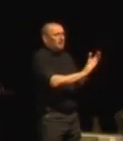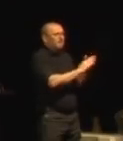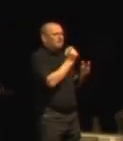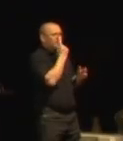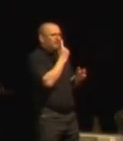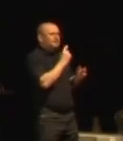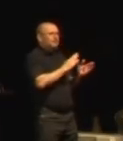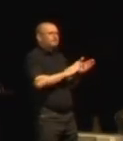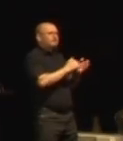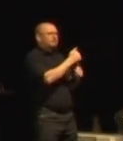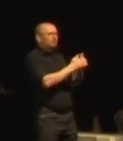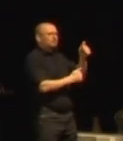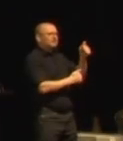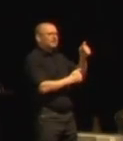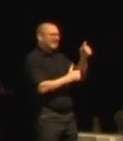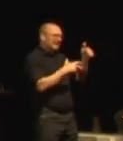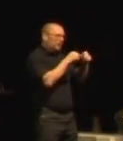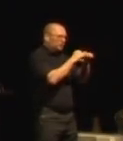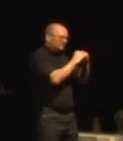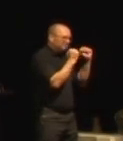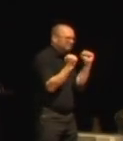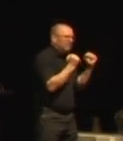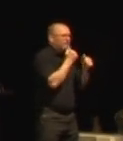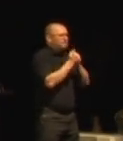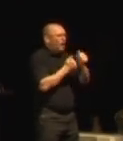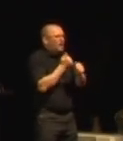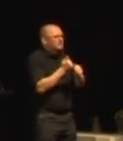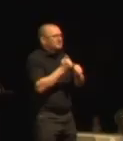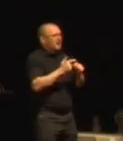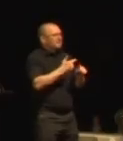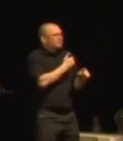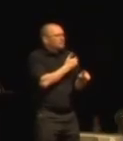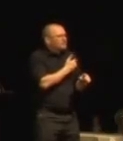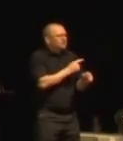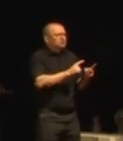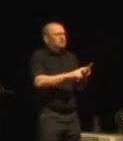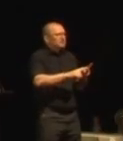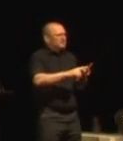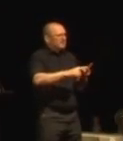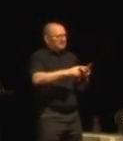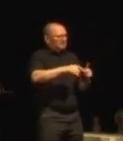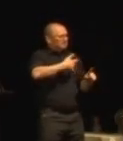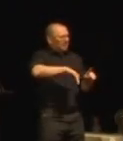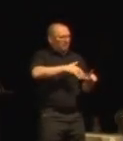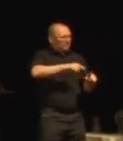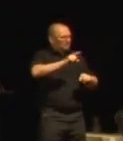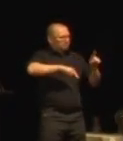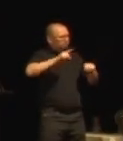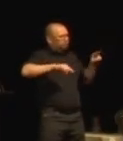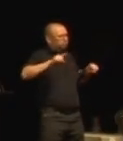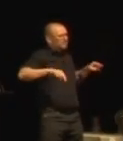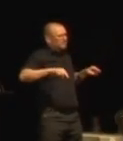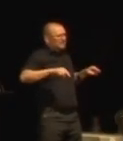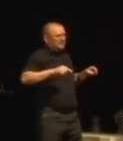into it. We come from different privilege, access to resources, tools, and technology. It's not a level playing